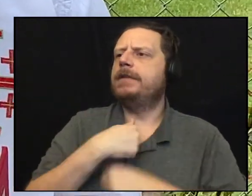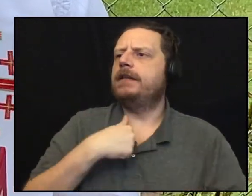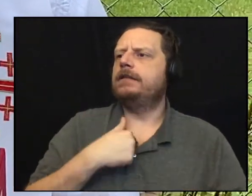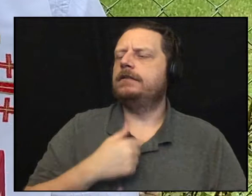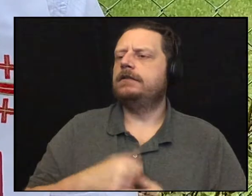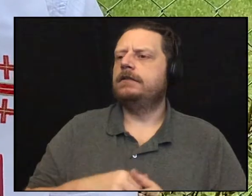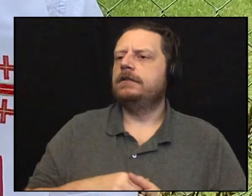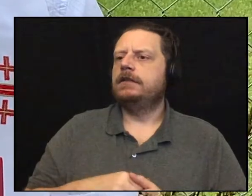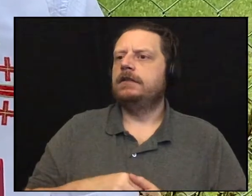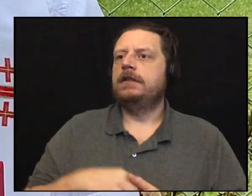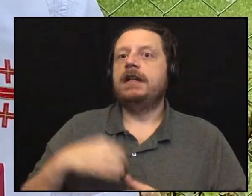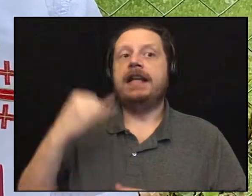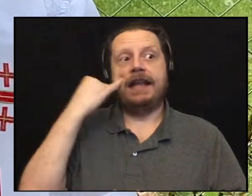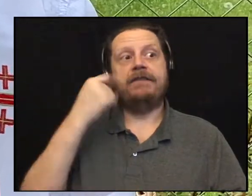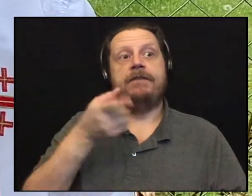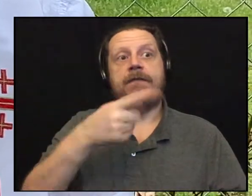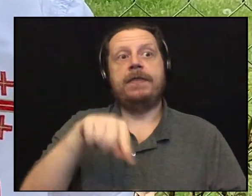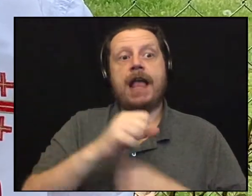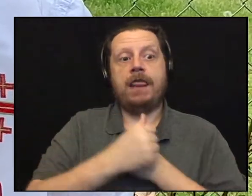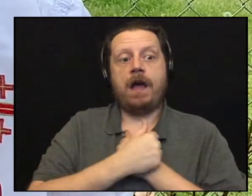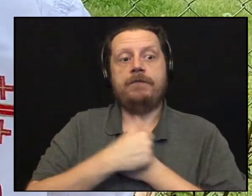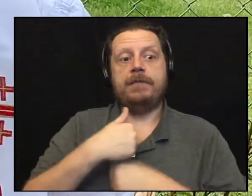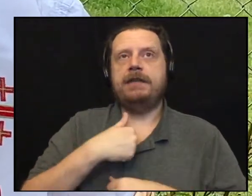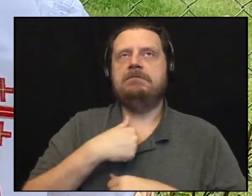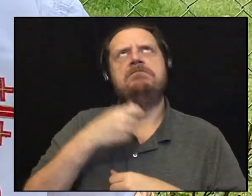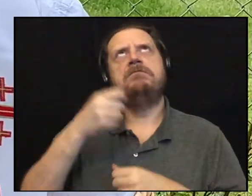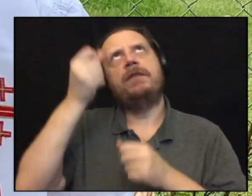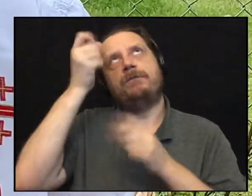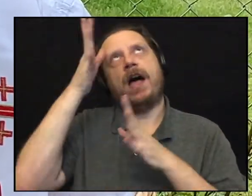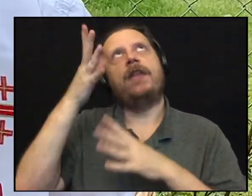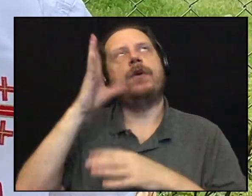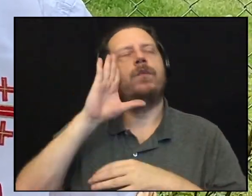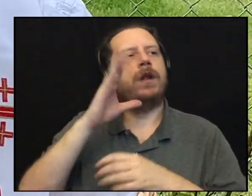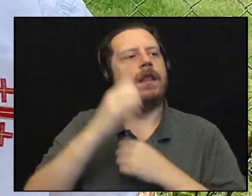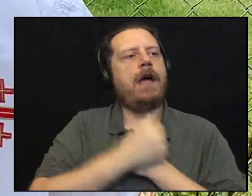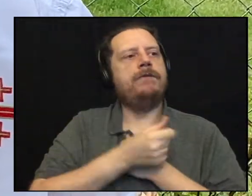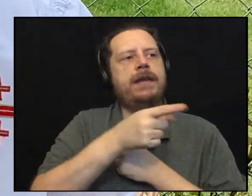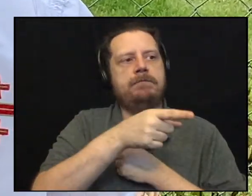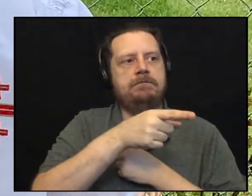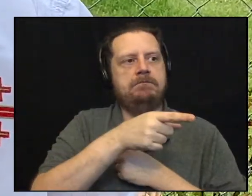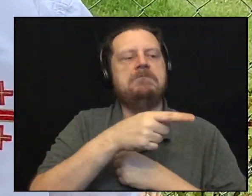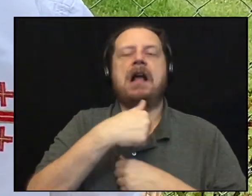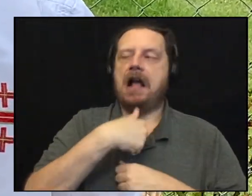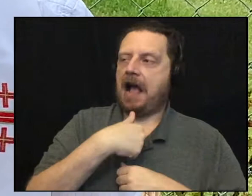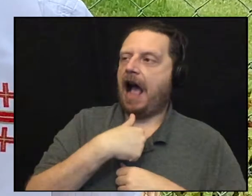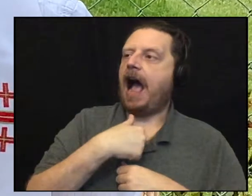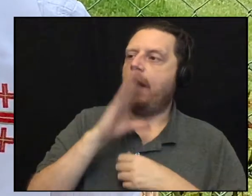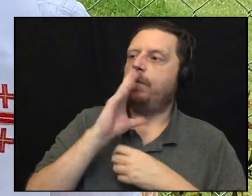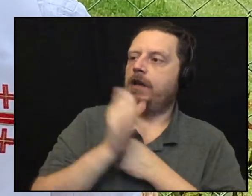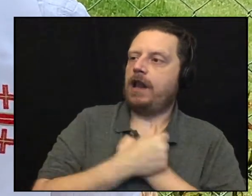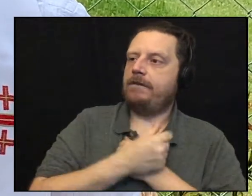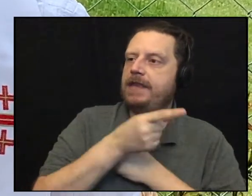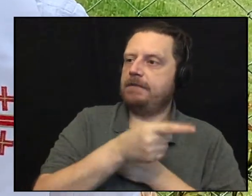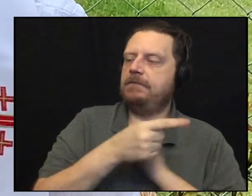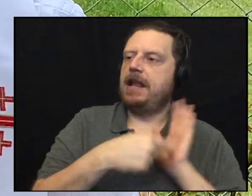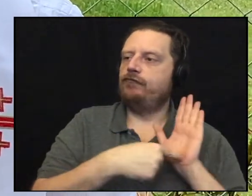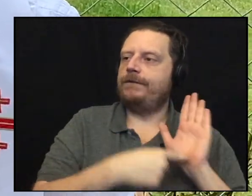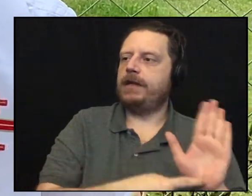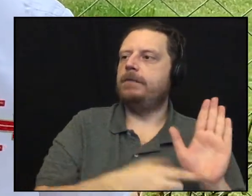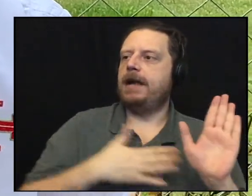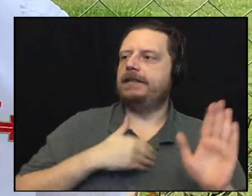And those who love me will be loved by my Father, and I will love them and reveal myself to